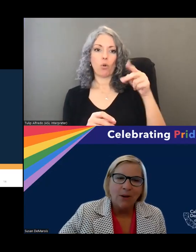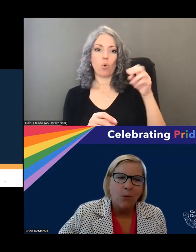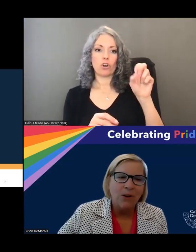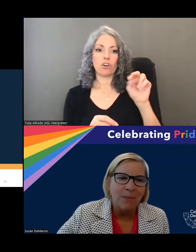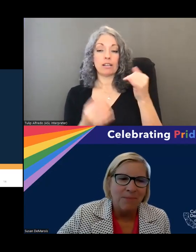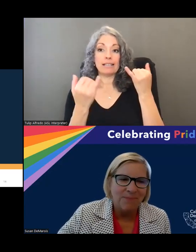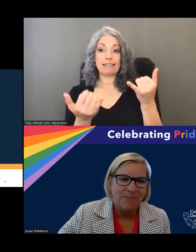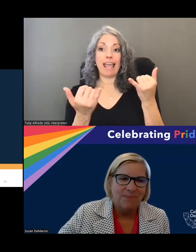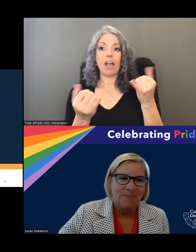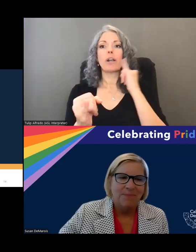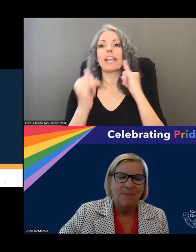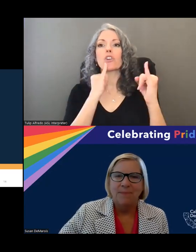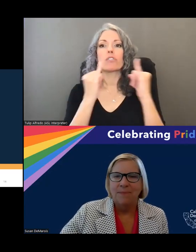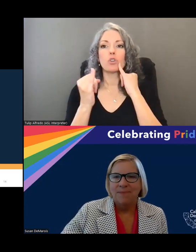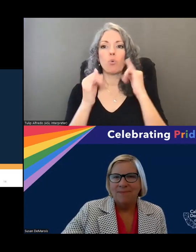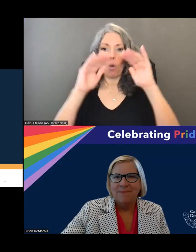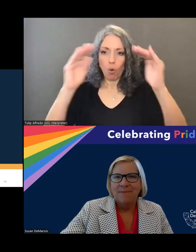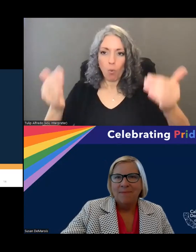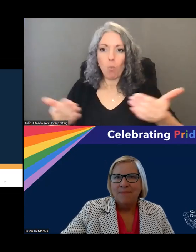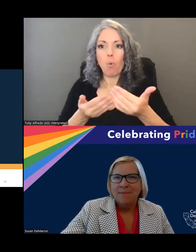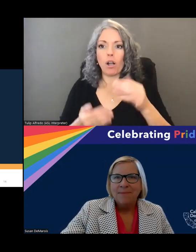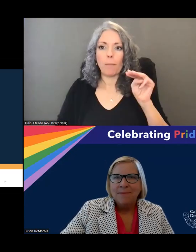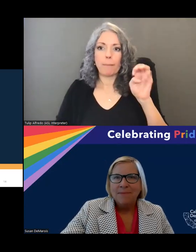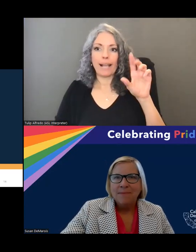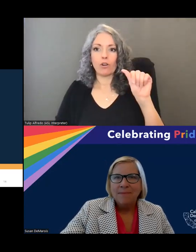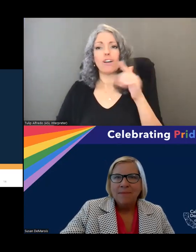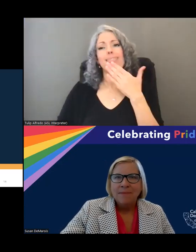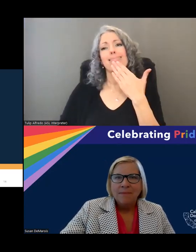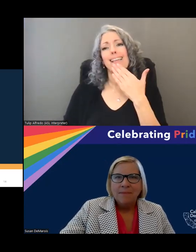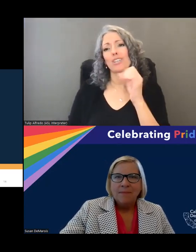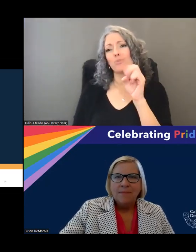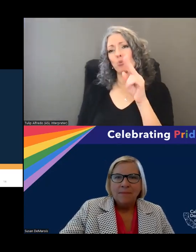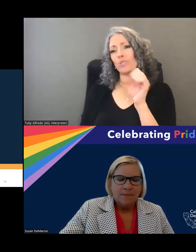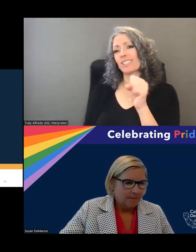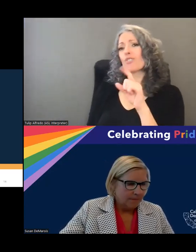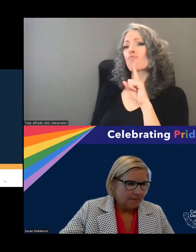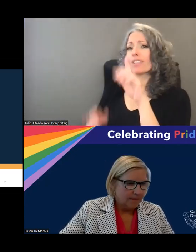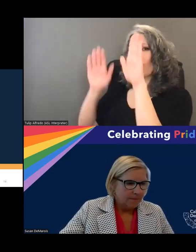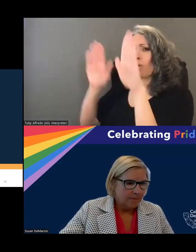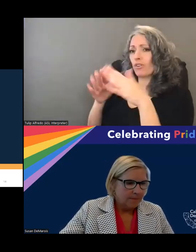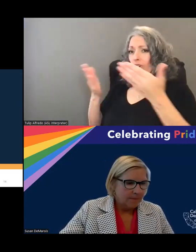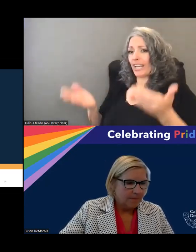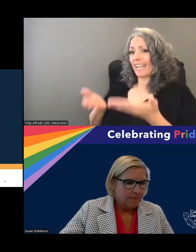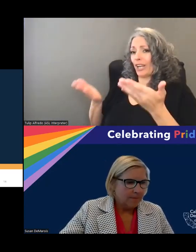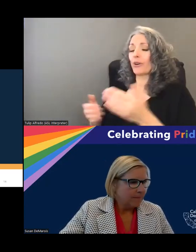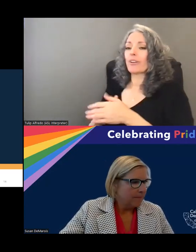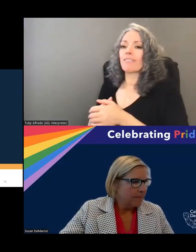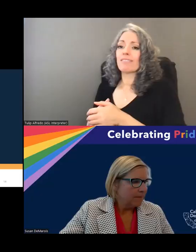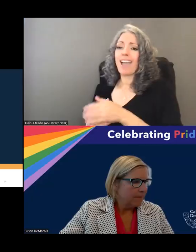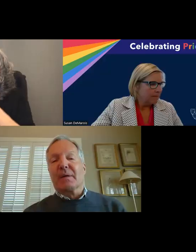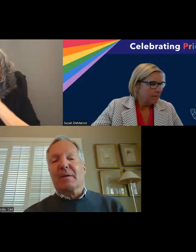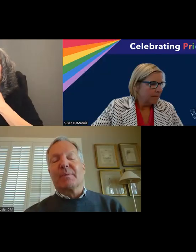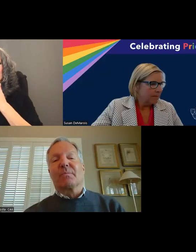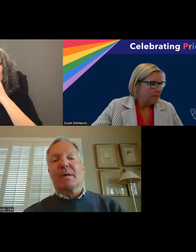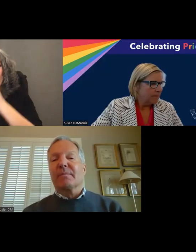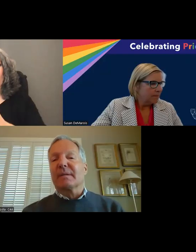remarks. Michael, welcome. Thank you, Susan. It's really great to be here. And I feel honored